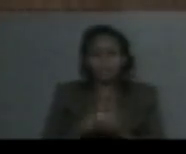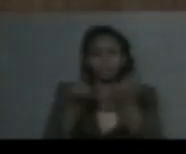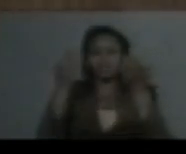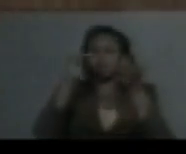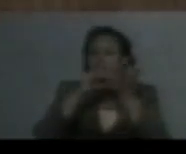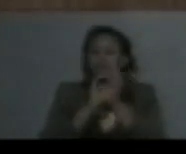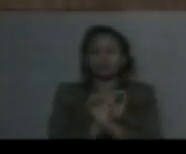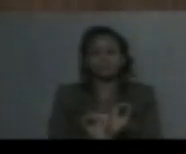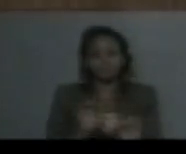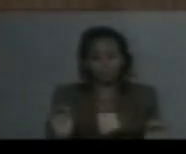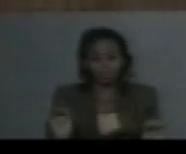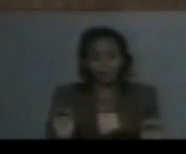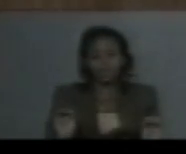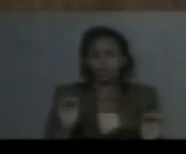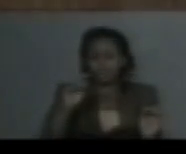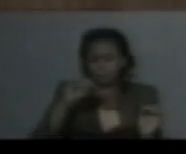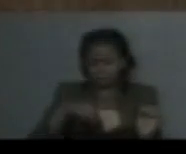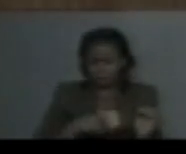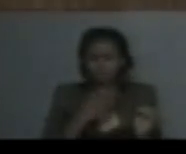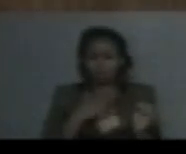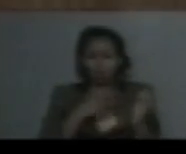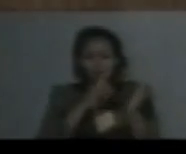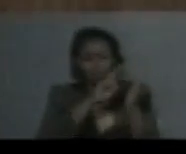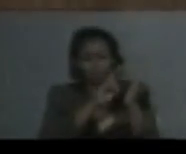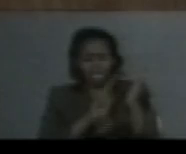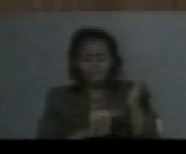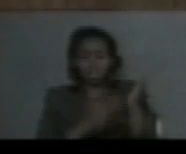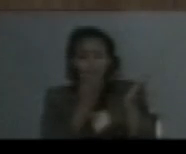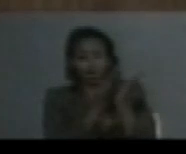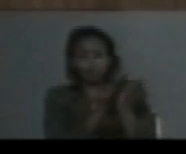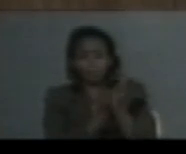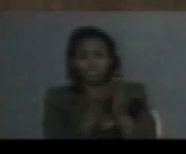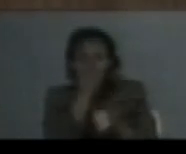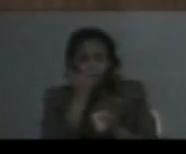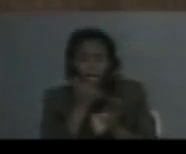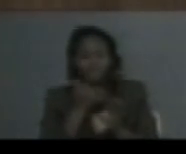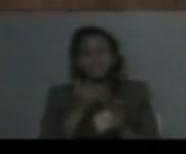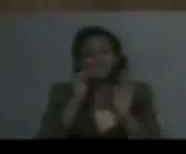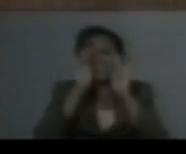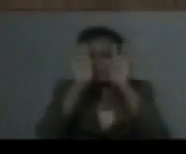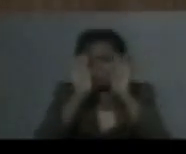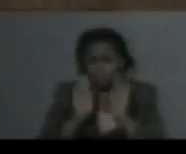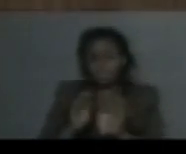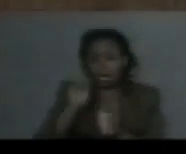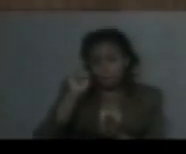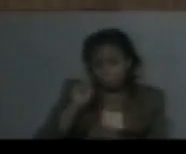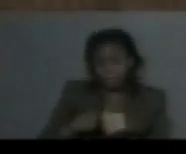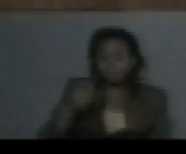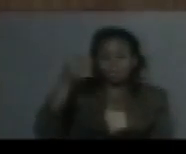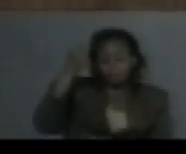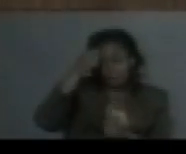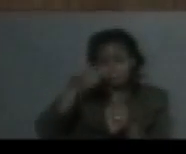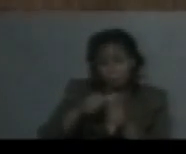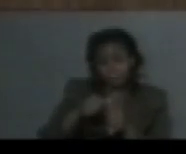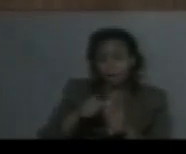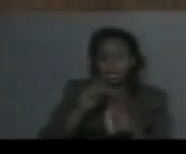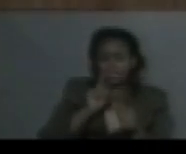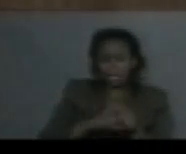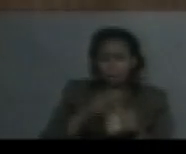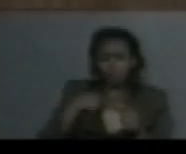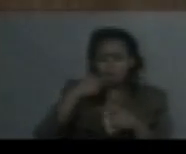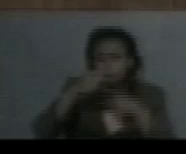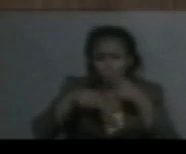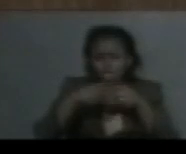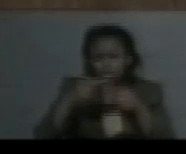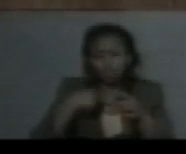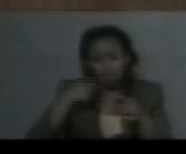I will read them because it is important that we bear them in mind as we go to consider